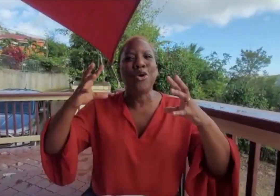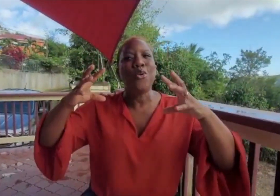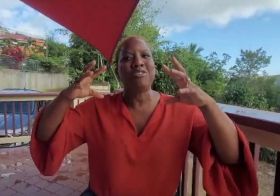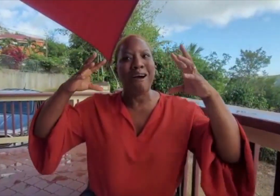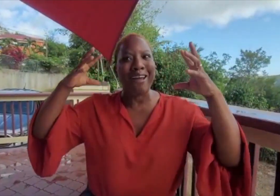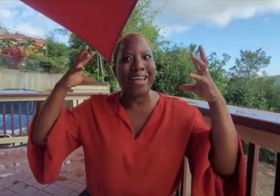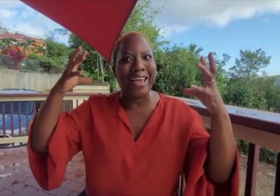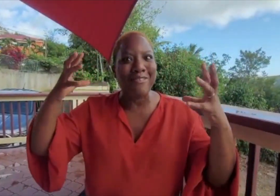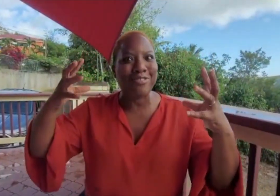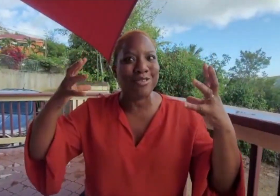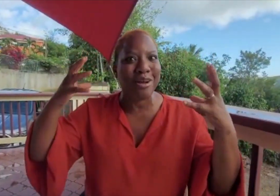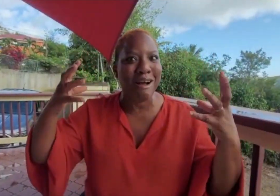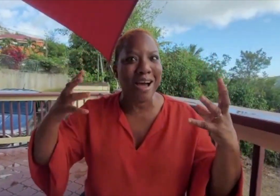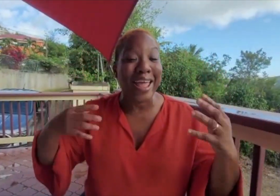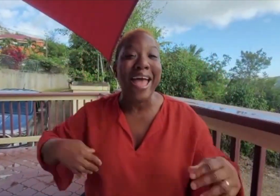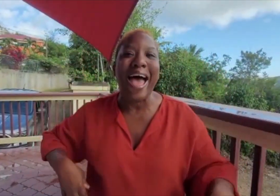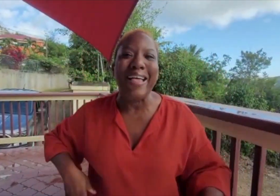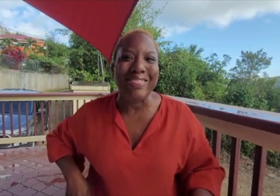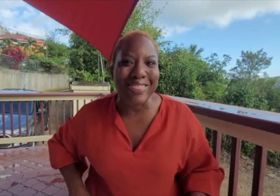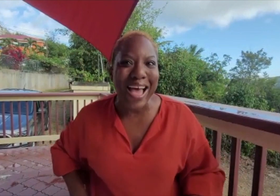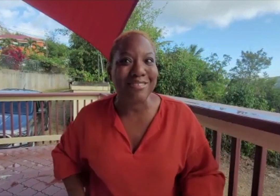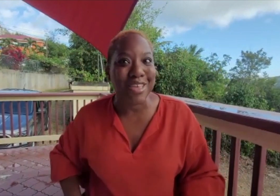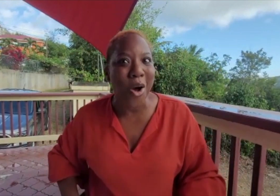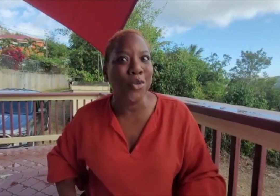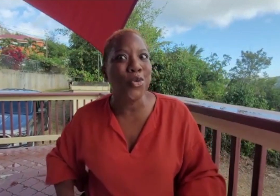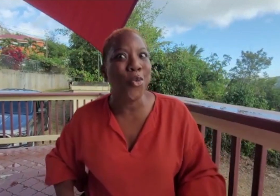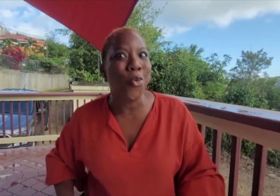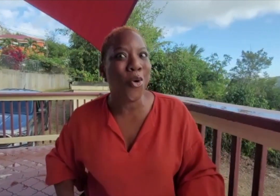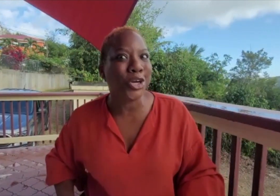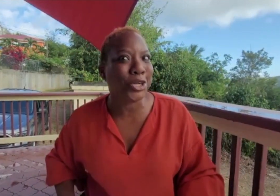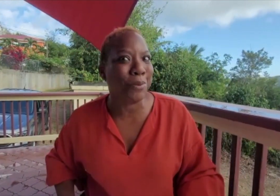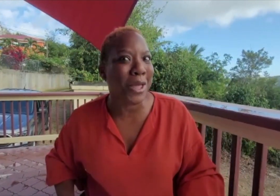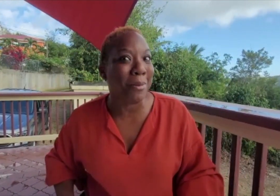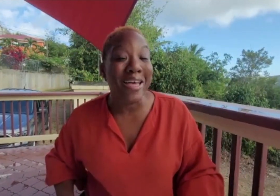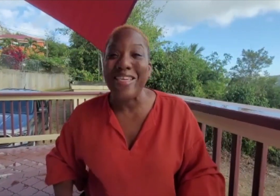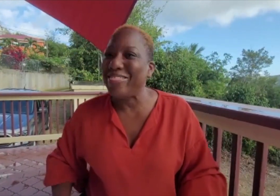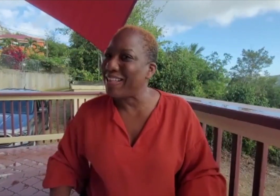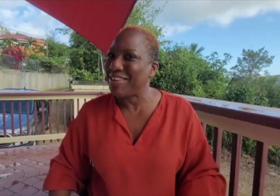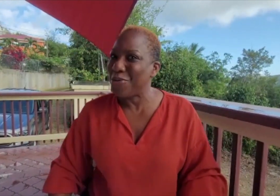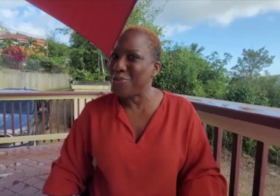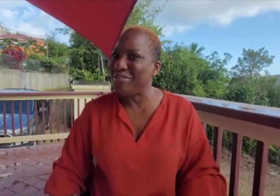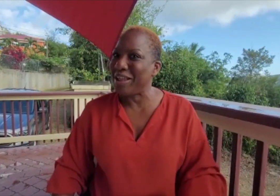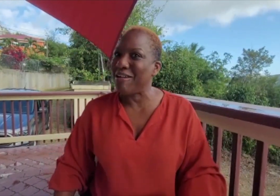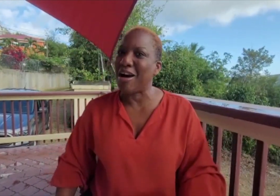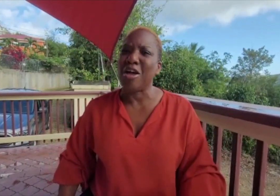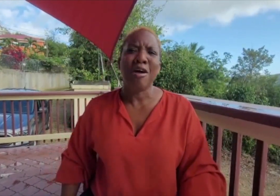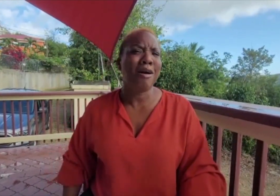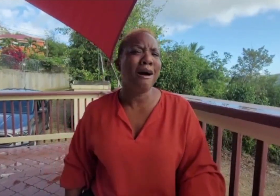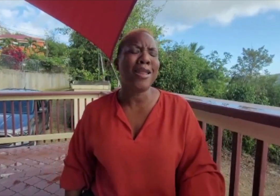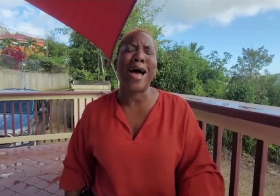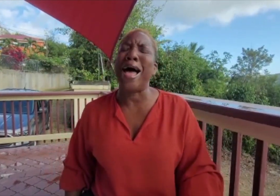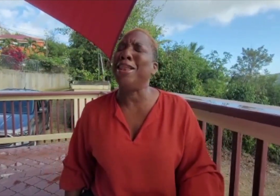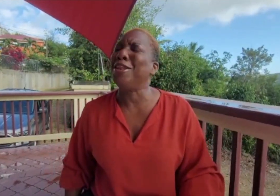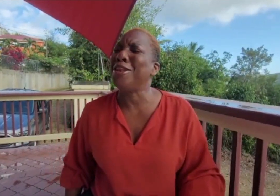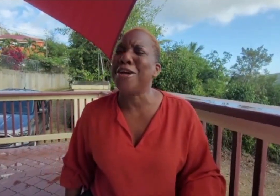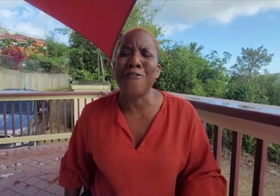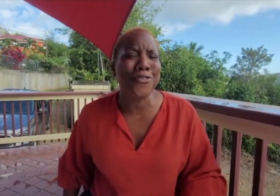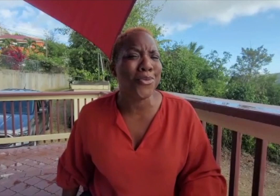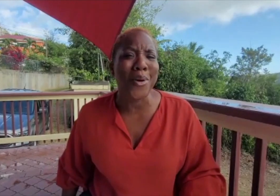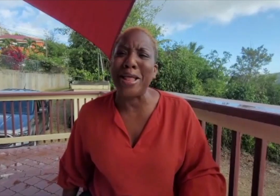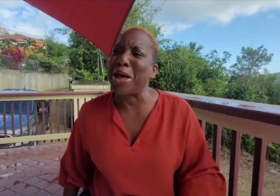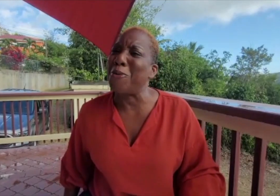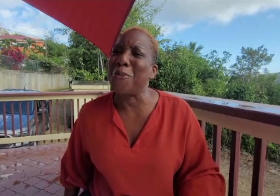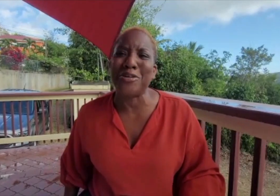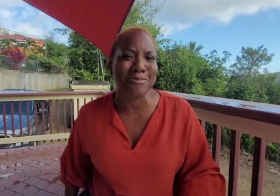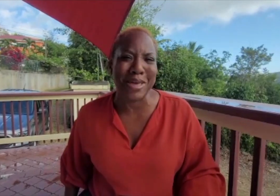and those are gifts to God, and that's how you worship him. That's how you tell God, "God, I love